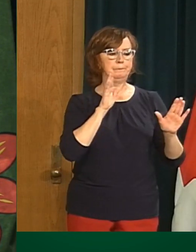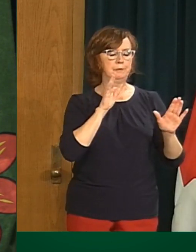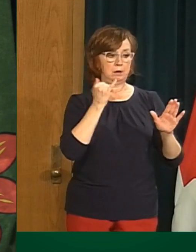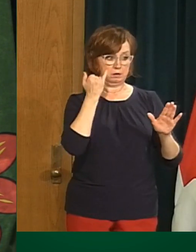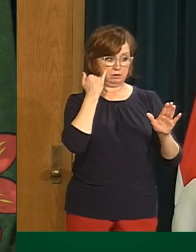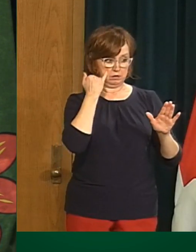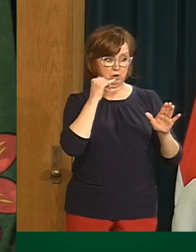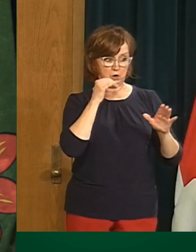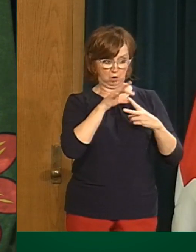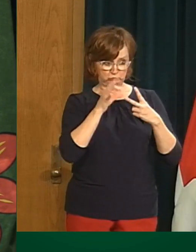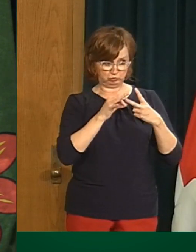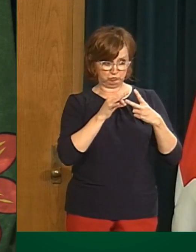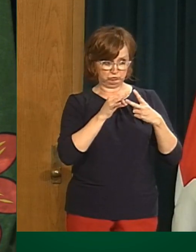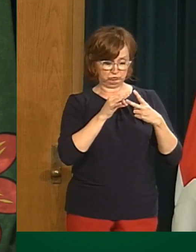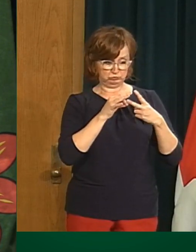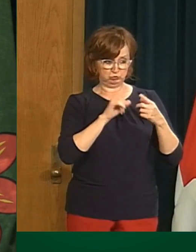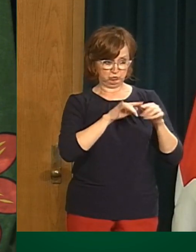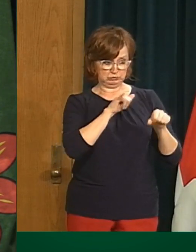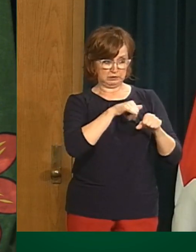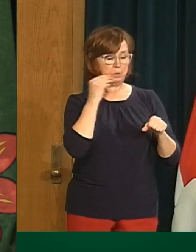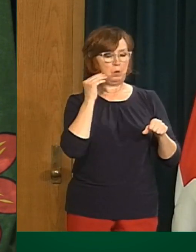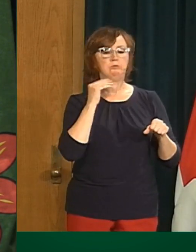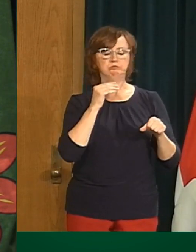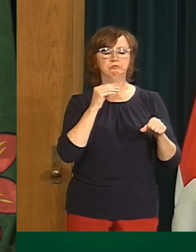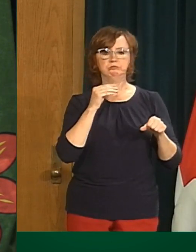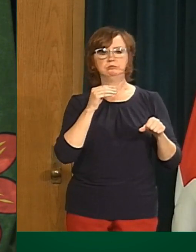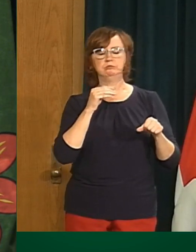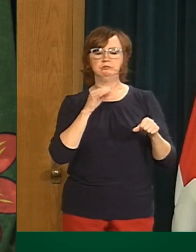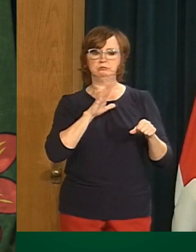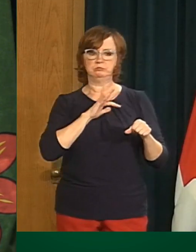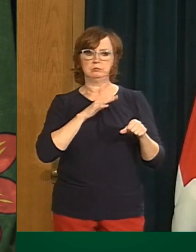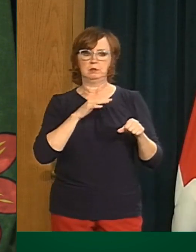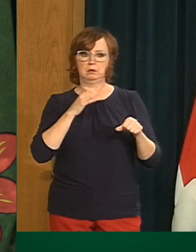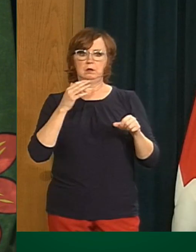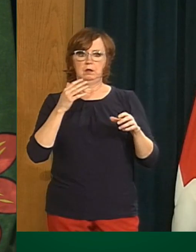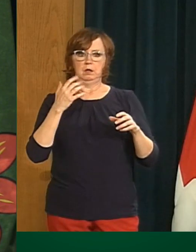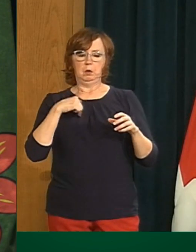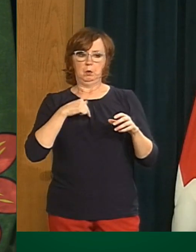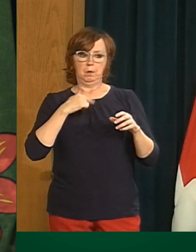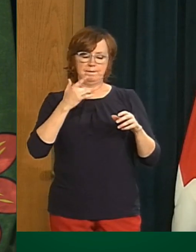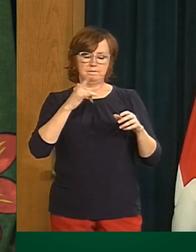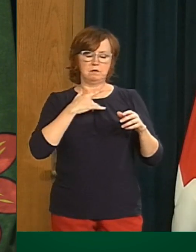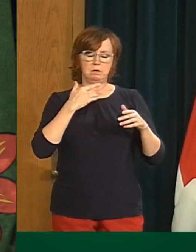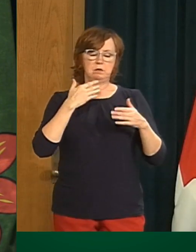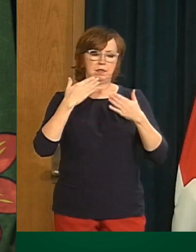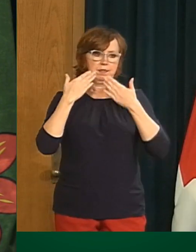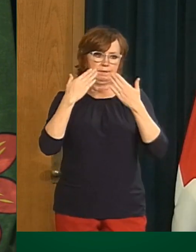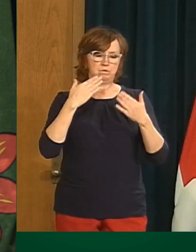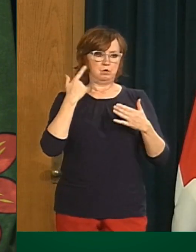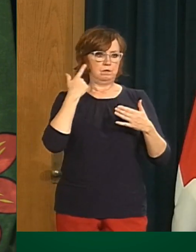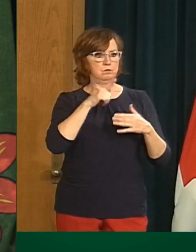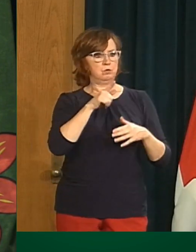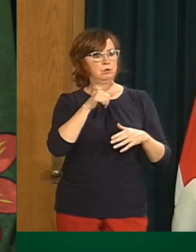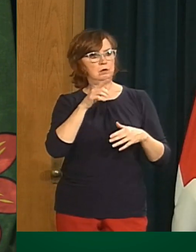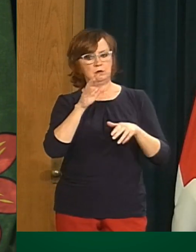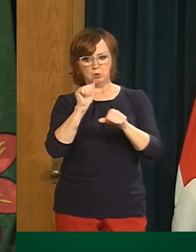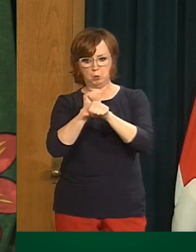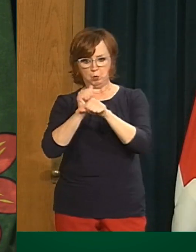we're thankful for employers and employees that have been able to come to those types of agreements where